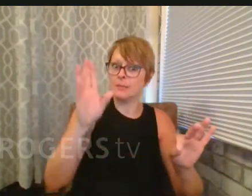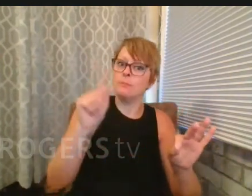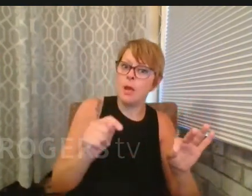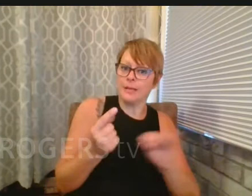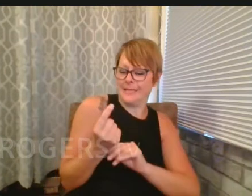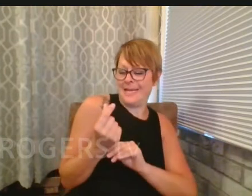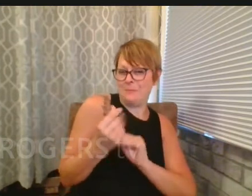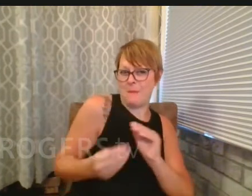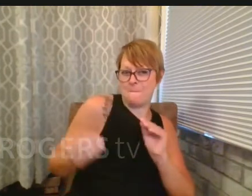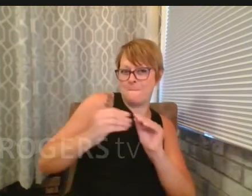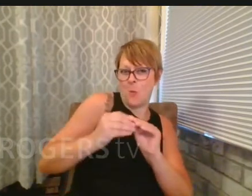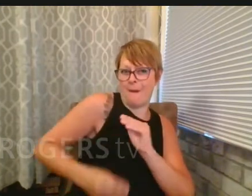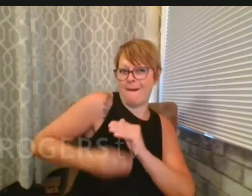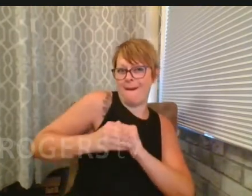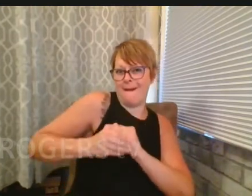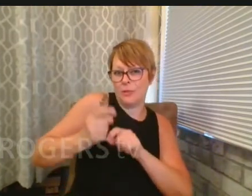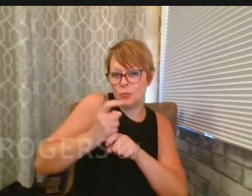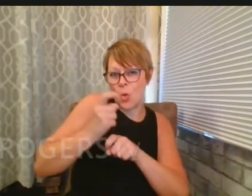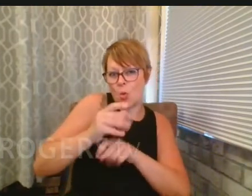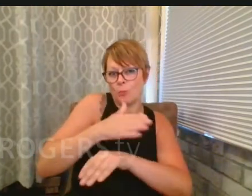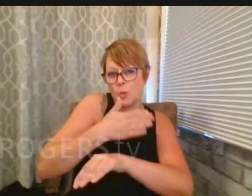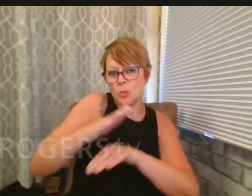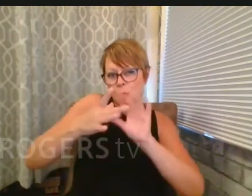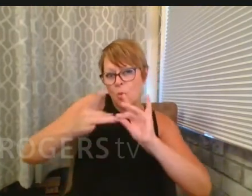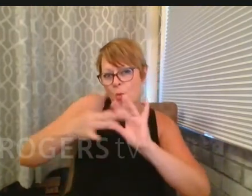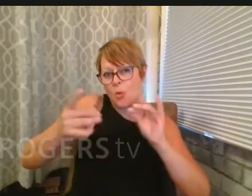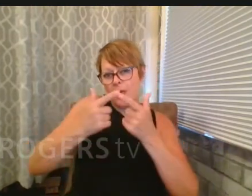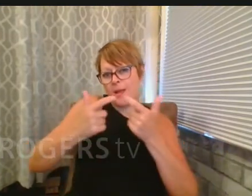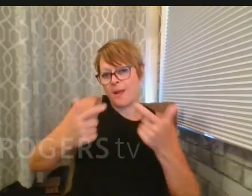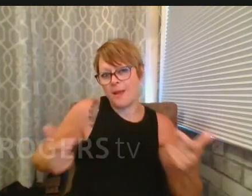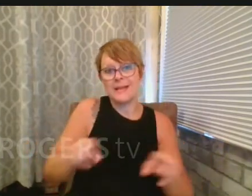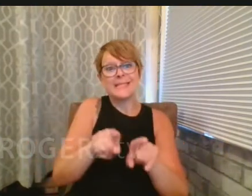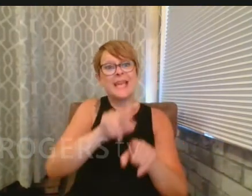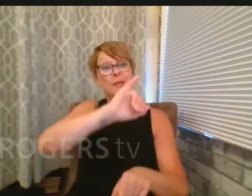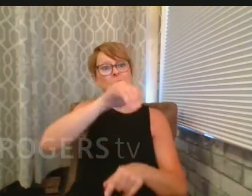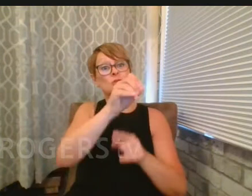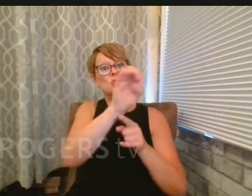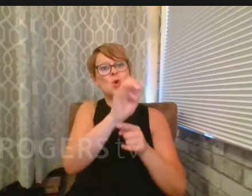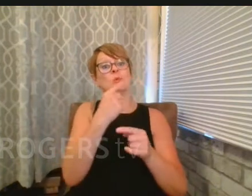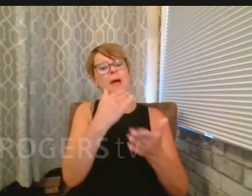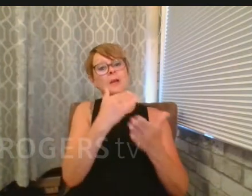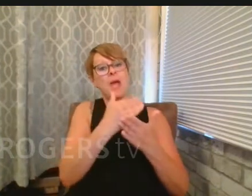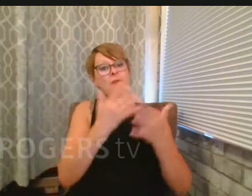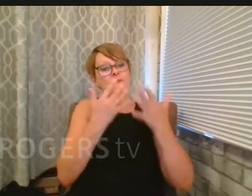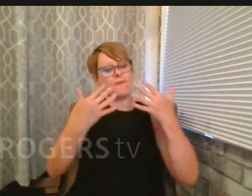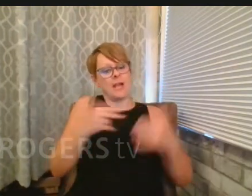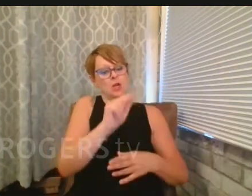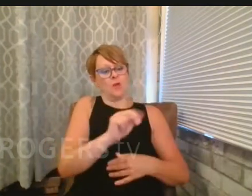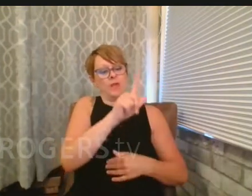more than just like Joe was talking about the hospitality that we are known for here.